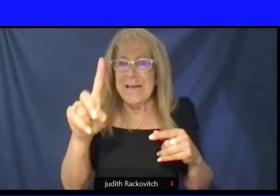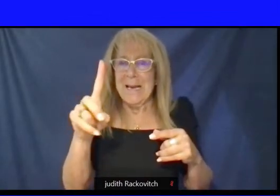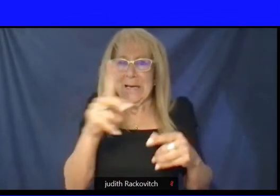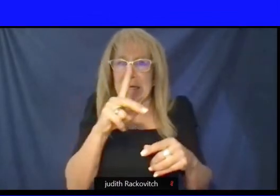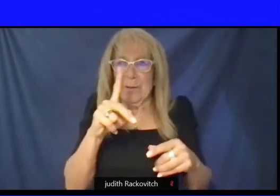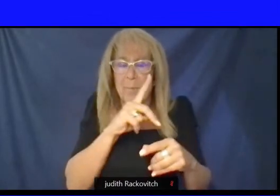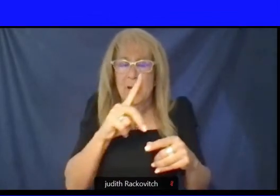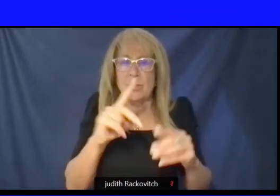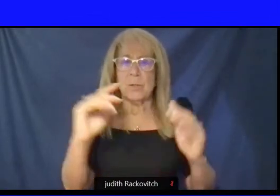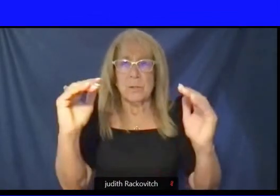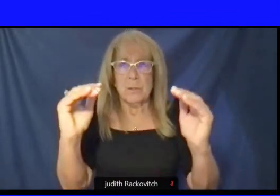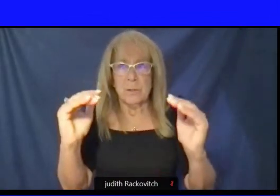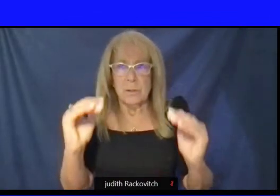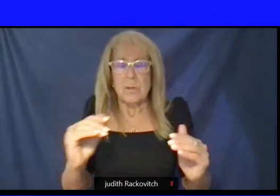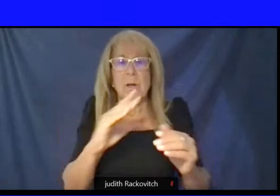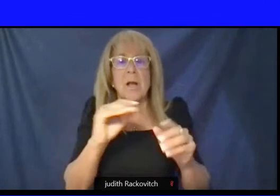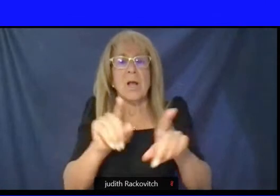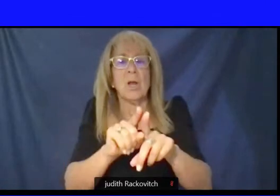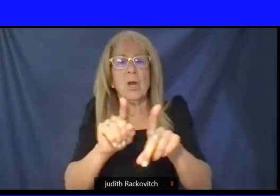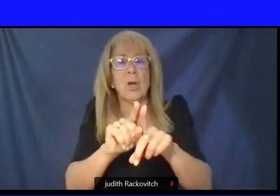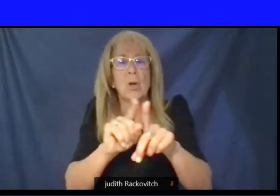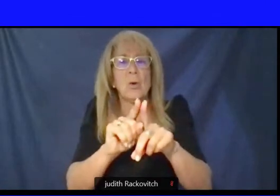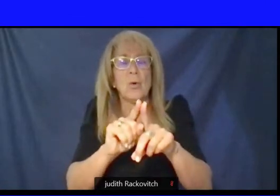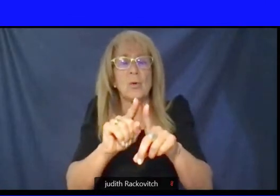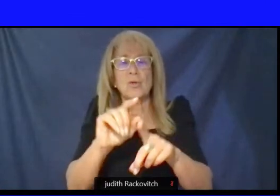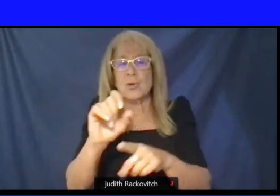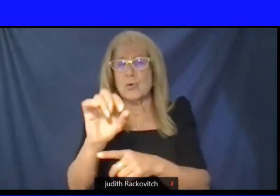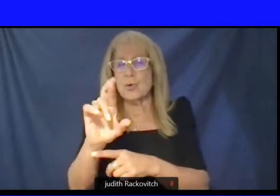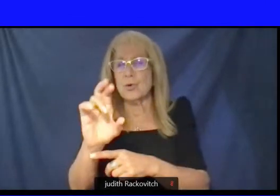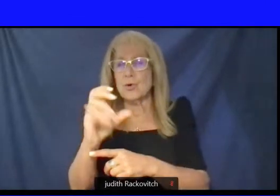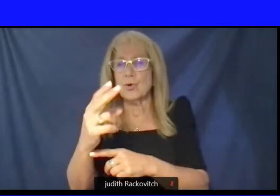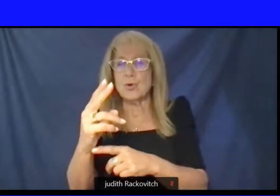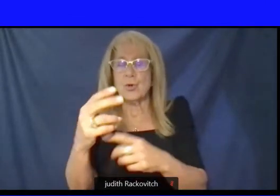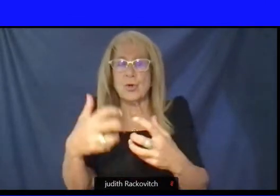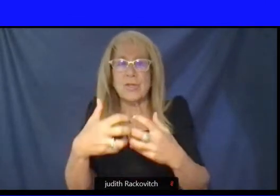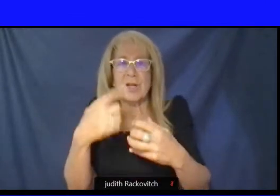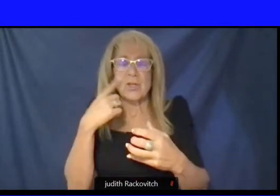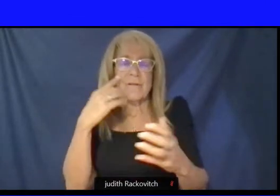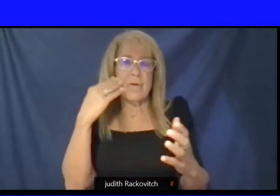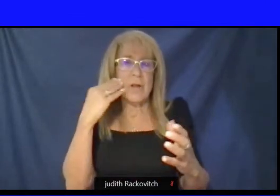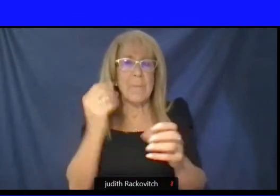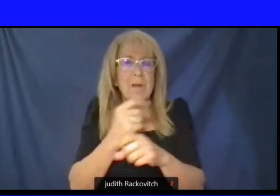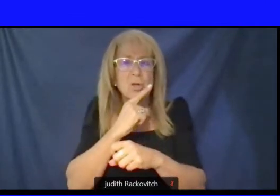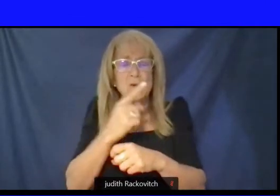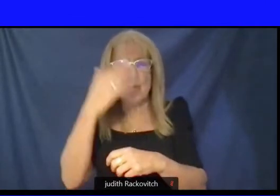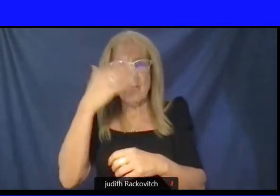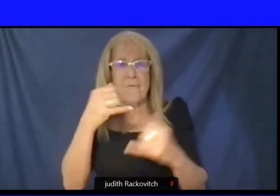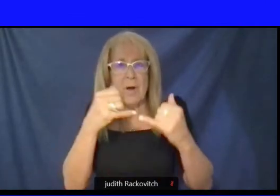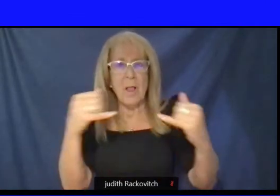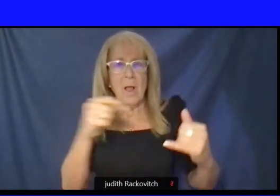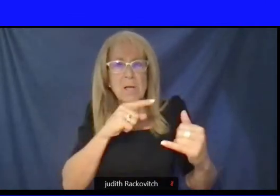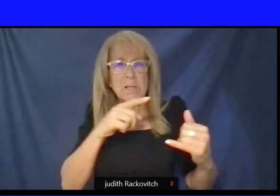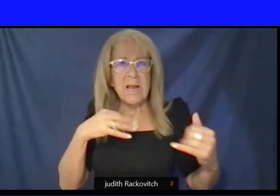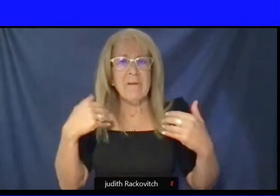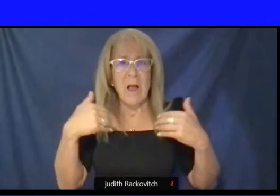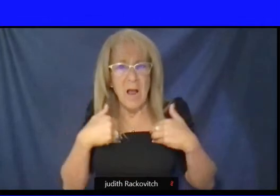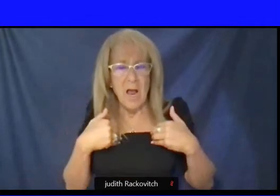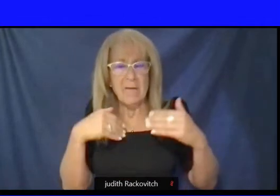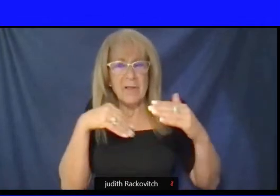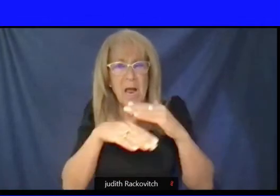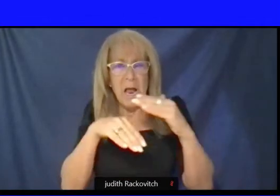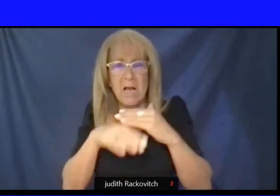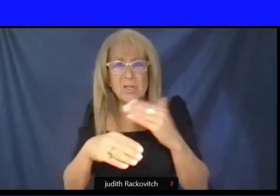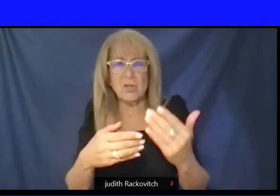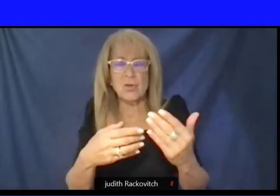ensure a rigorous program. And this will be available to our physicians and nursing staff. We've also implemented a COVID